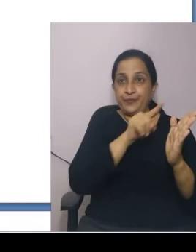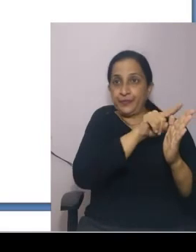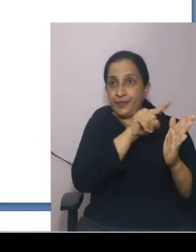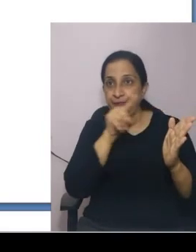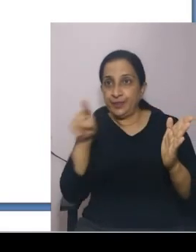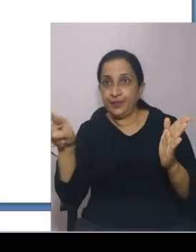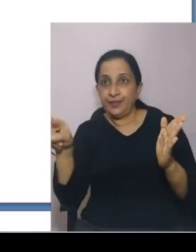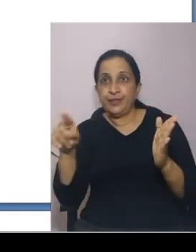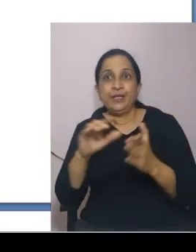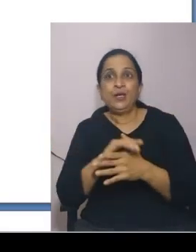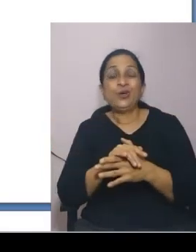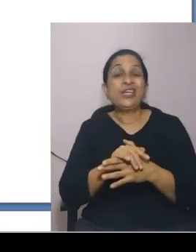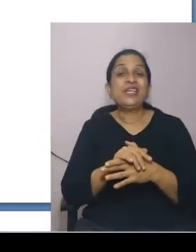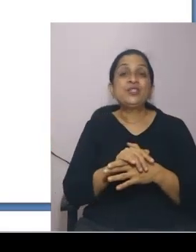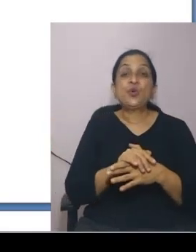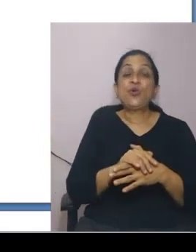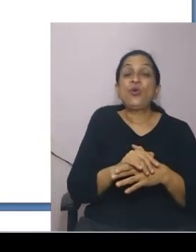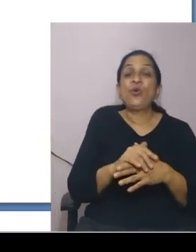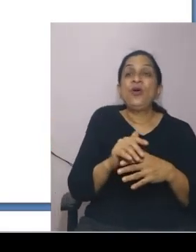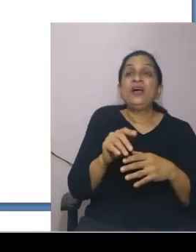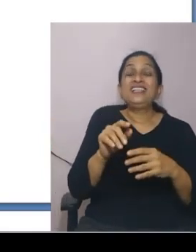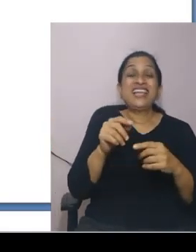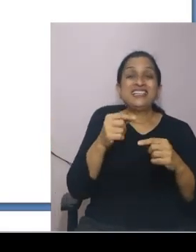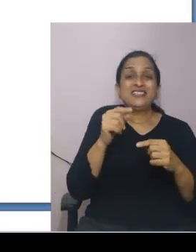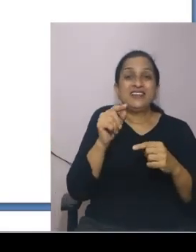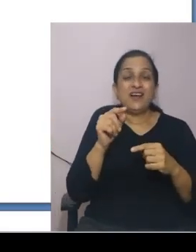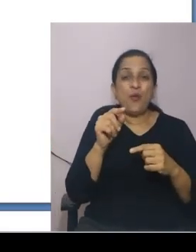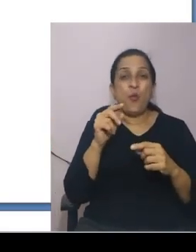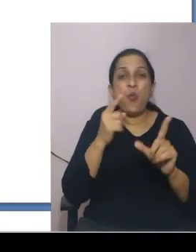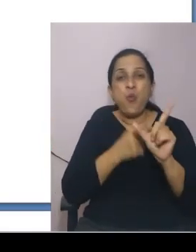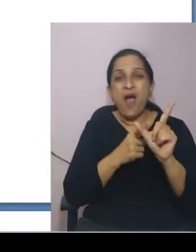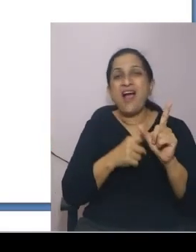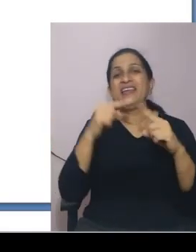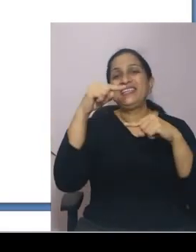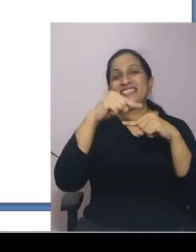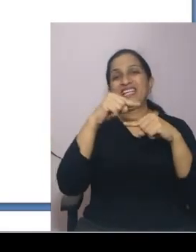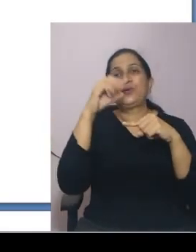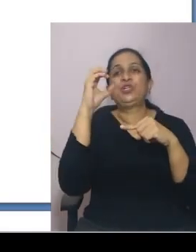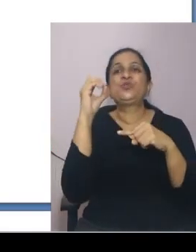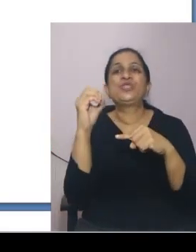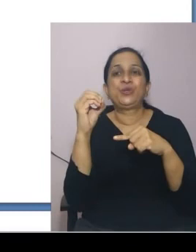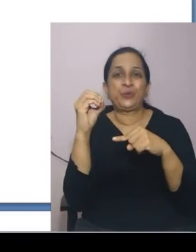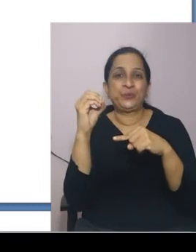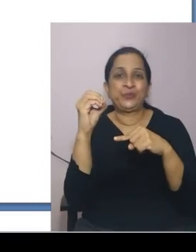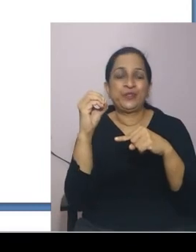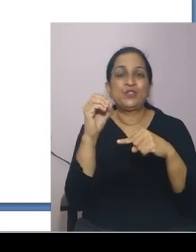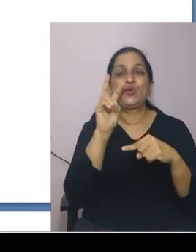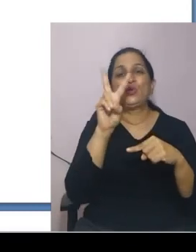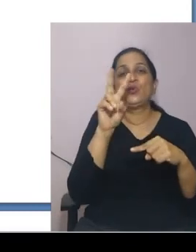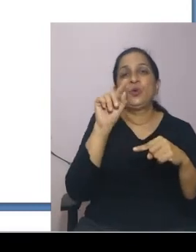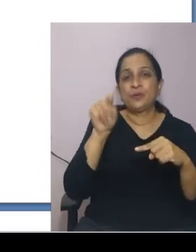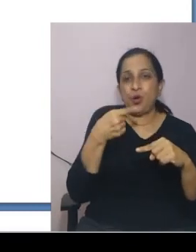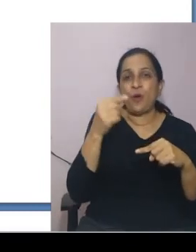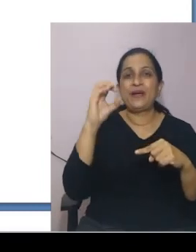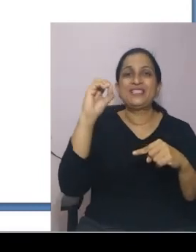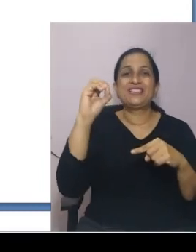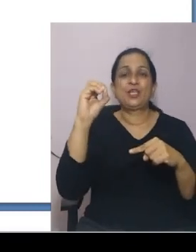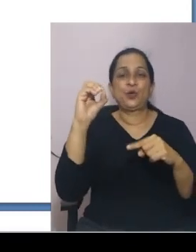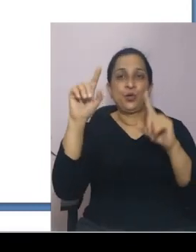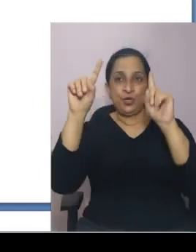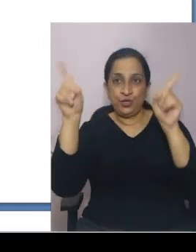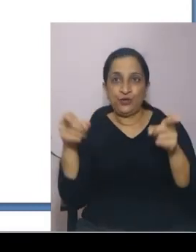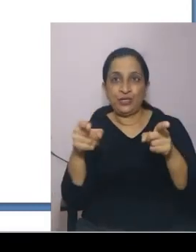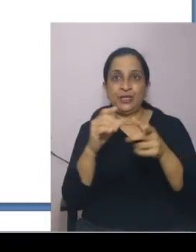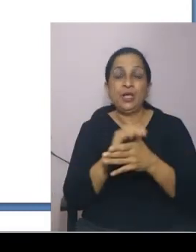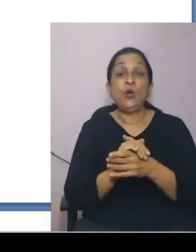2, y is bound to be 0 because this is x-axis. All y's are 0 on this. Okay, and then it has